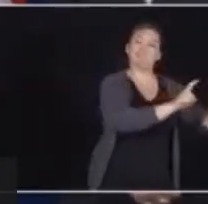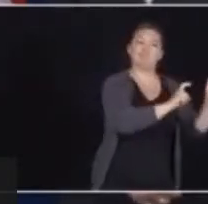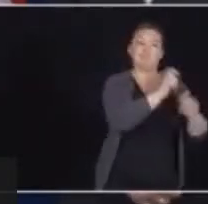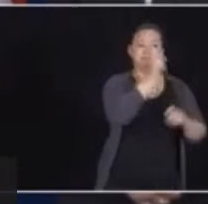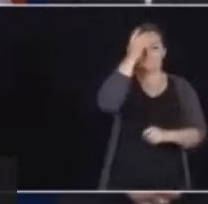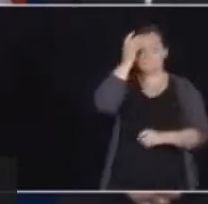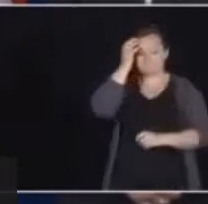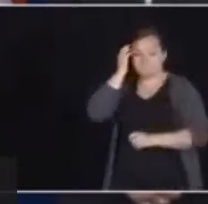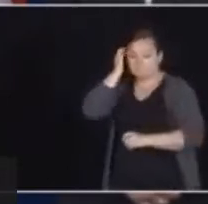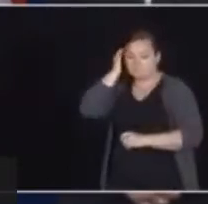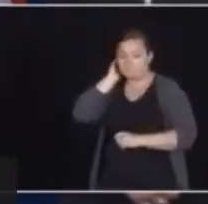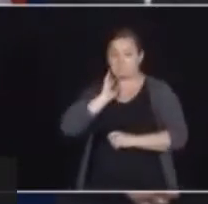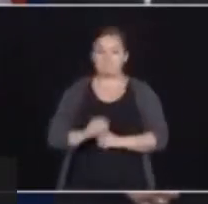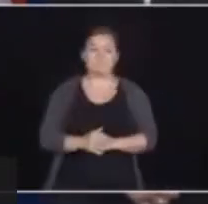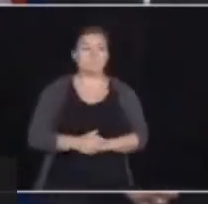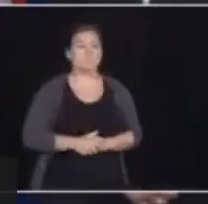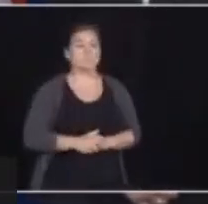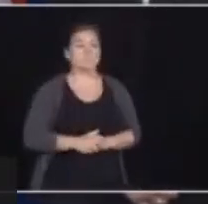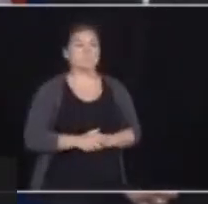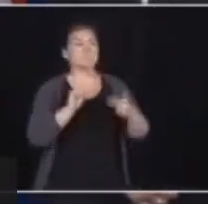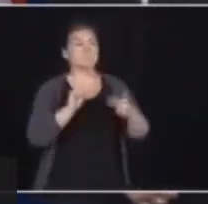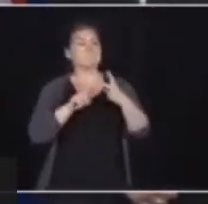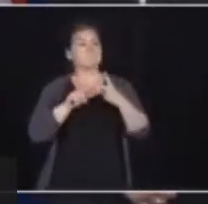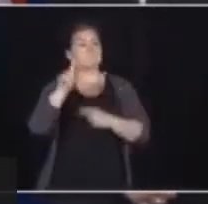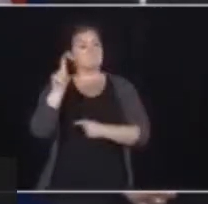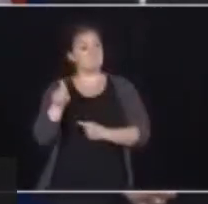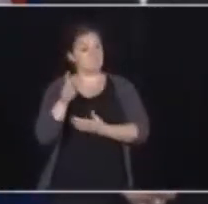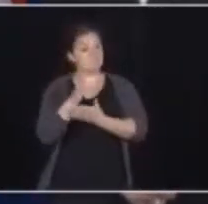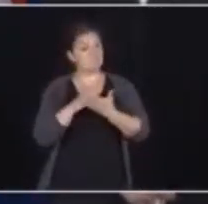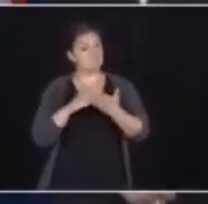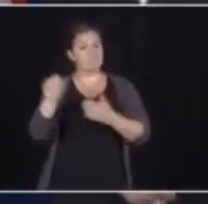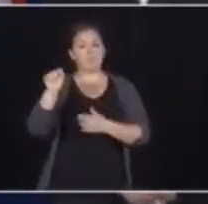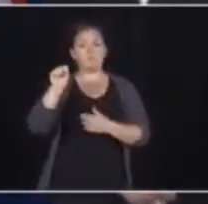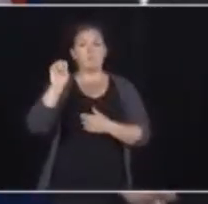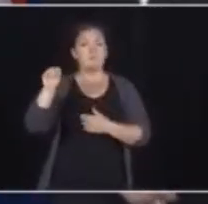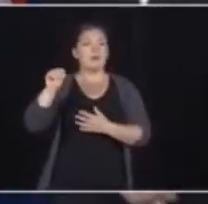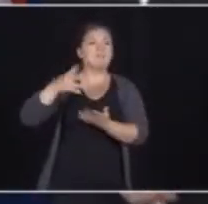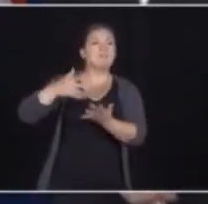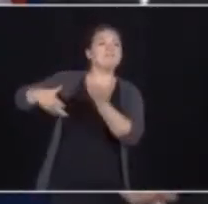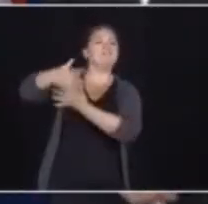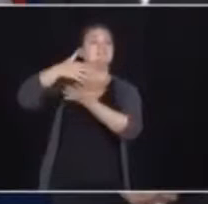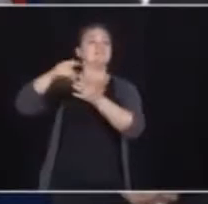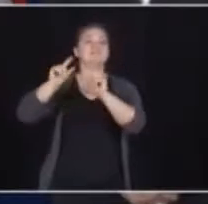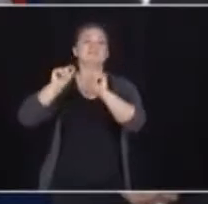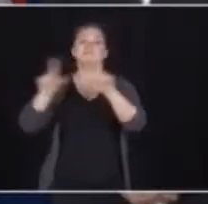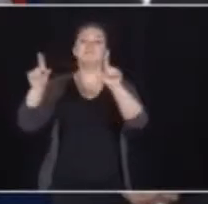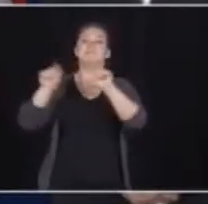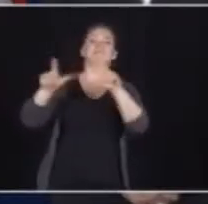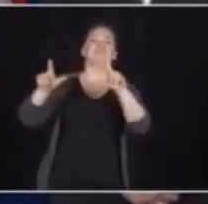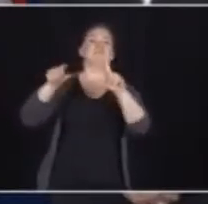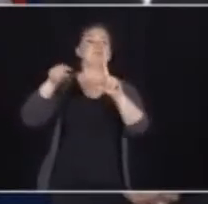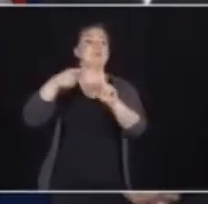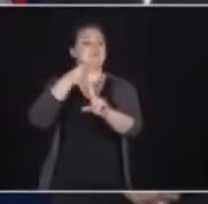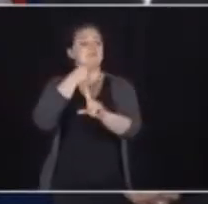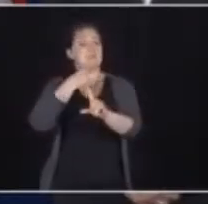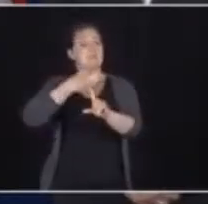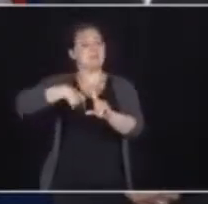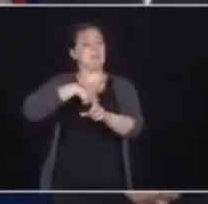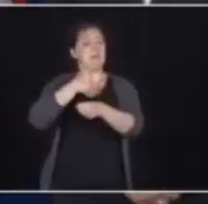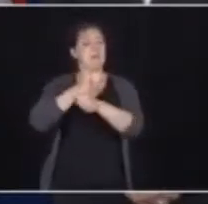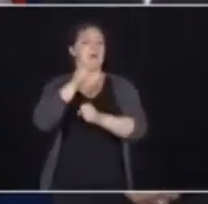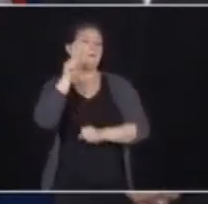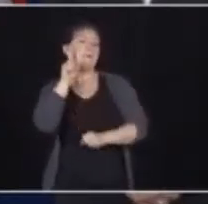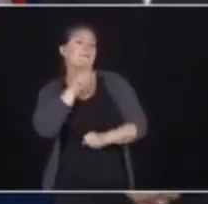We're hearing about people going on social media posting that they've made what they're calling mask exemption cards.